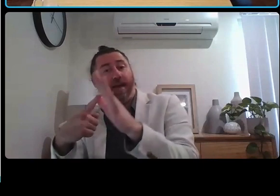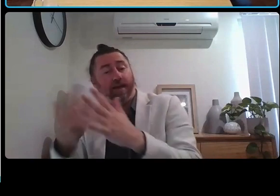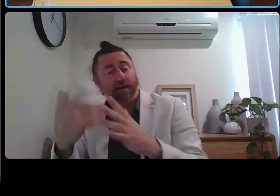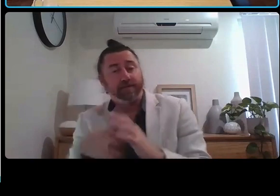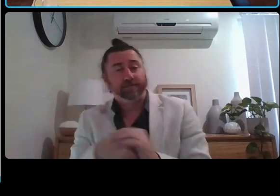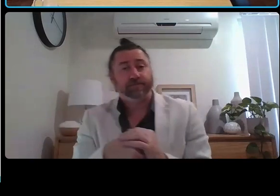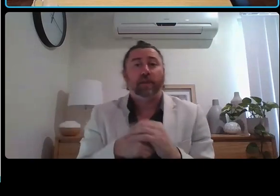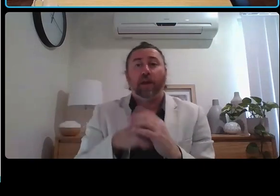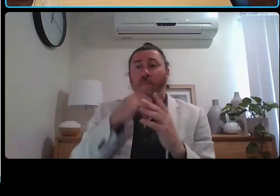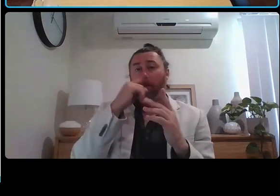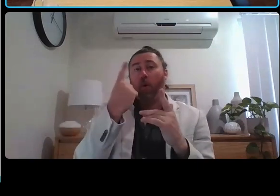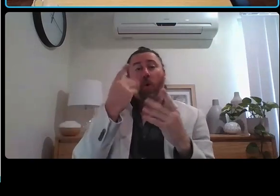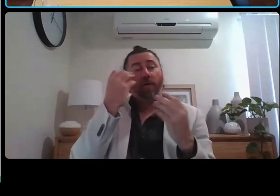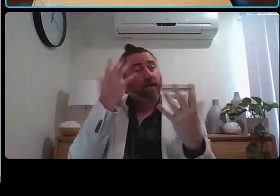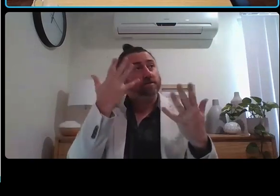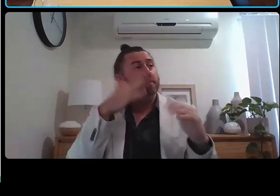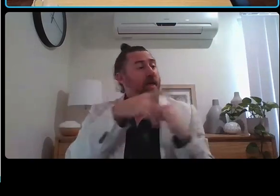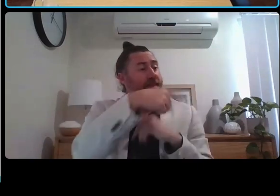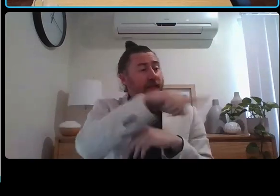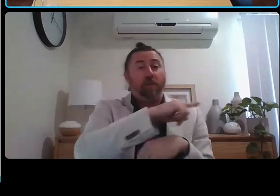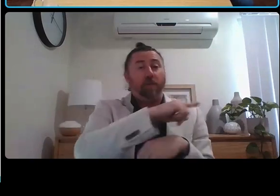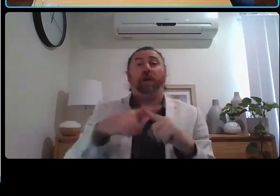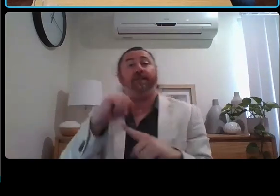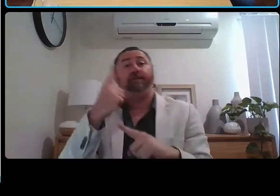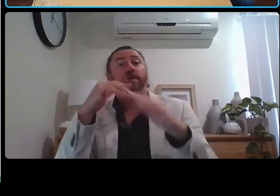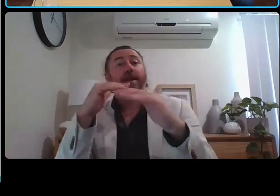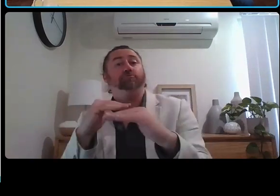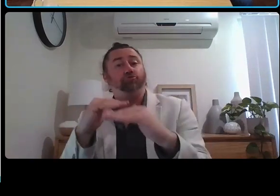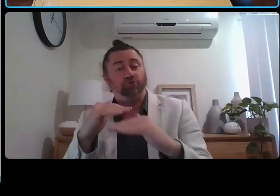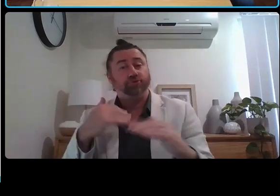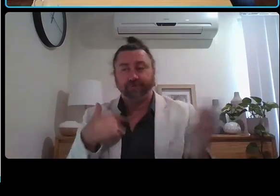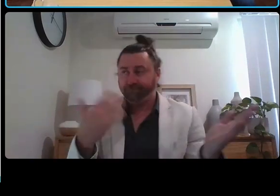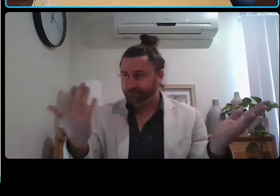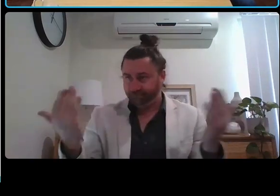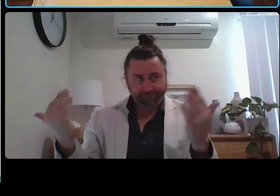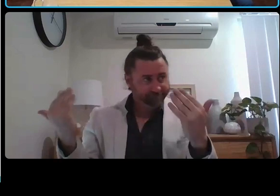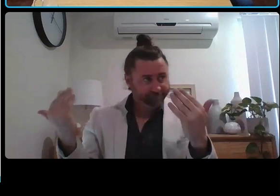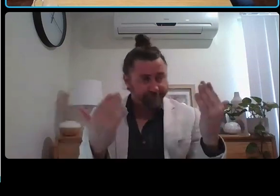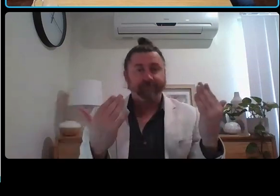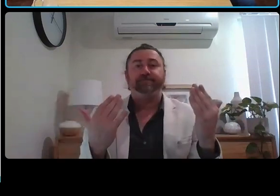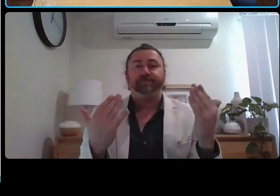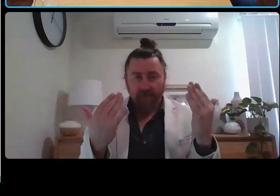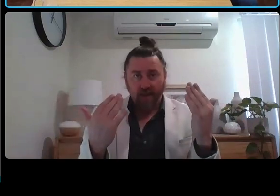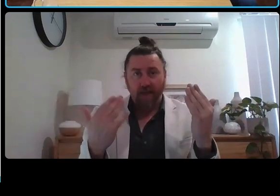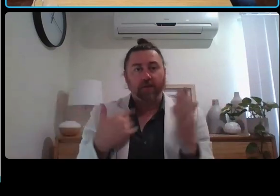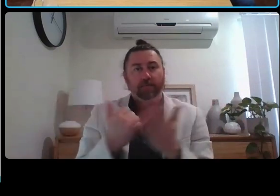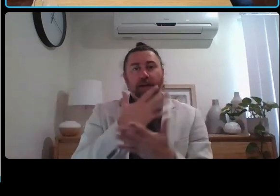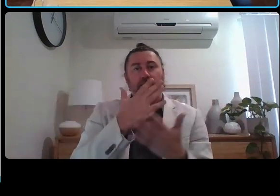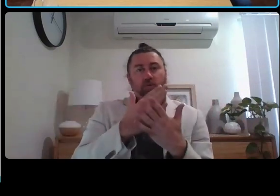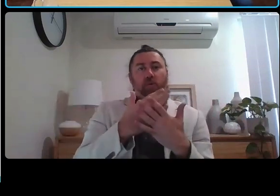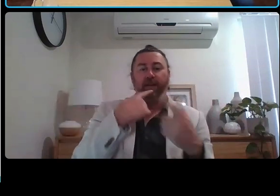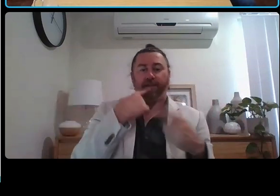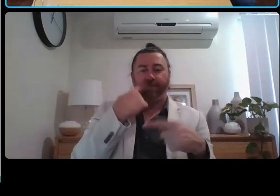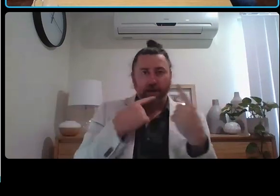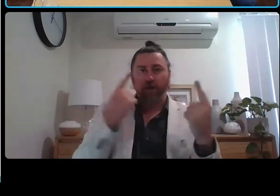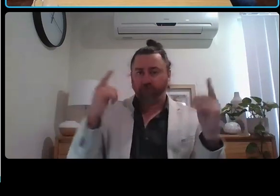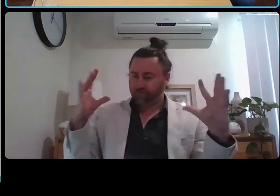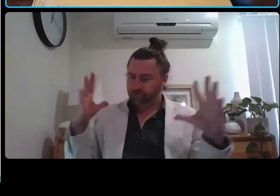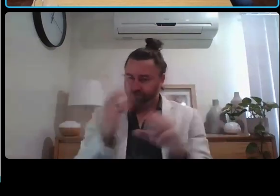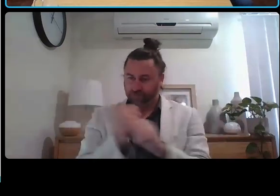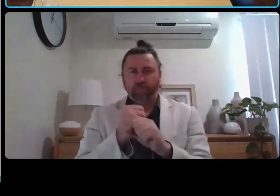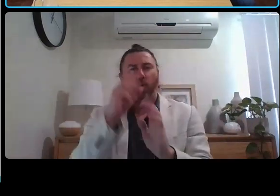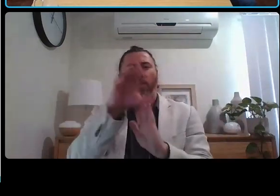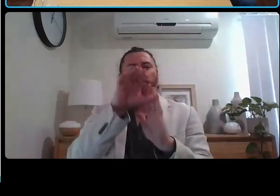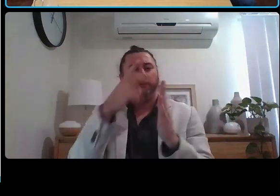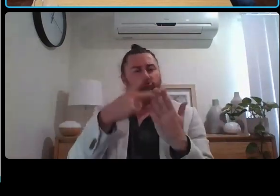Australians, and First Nations people. But then developing the IT required to capture the new data elements and enable publication of